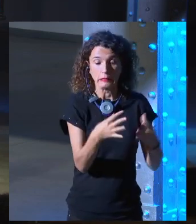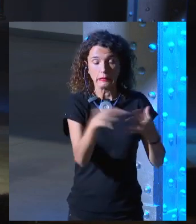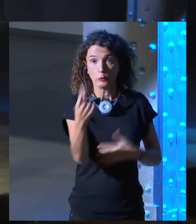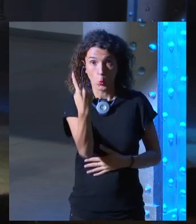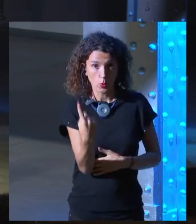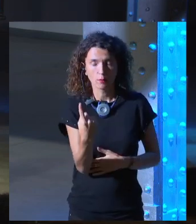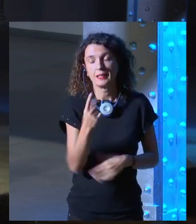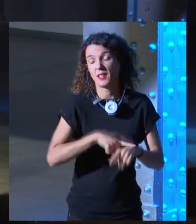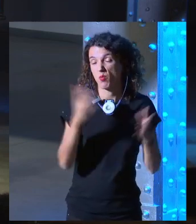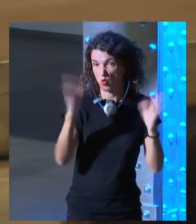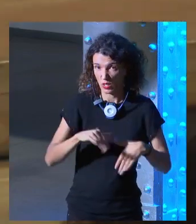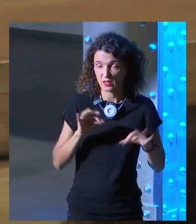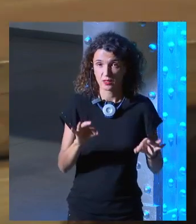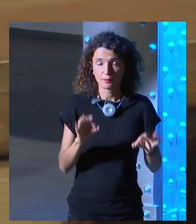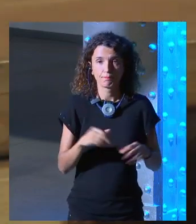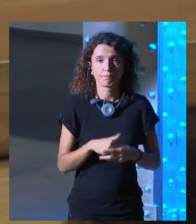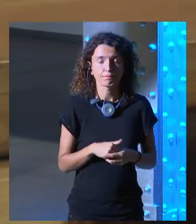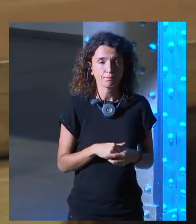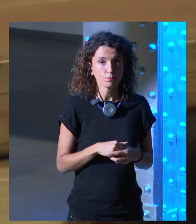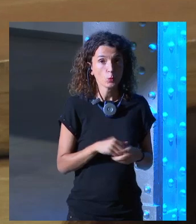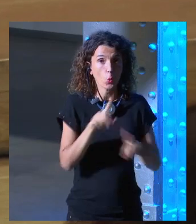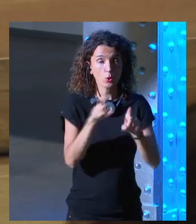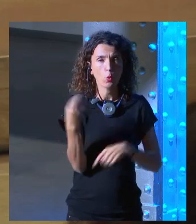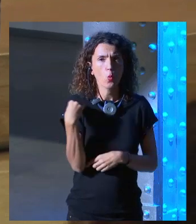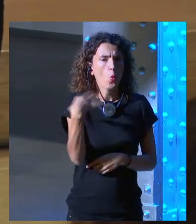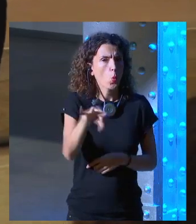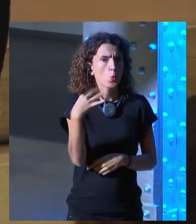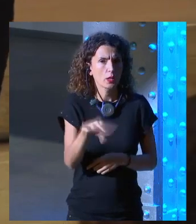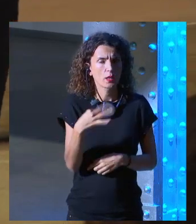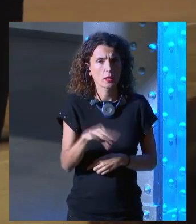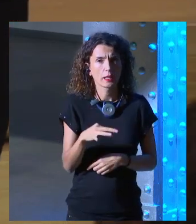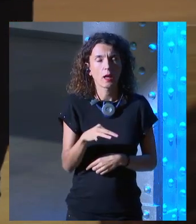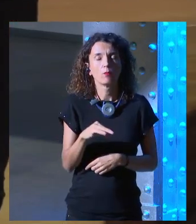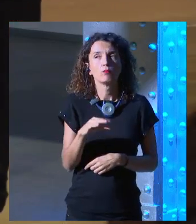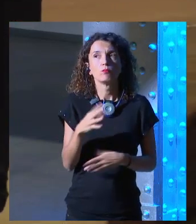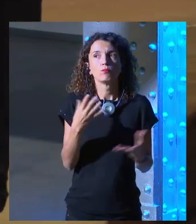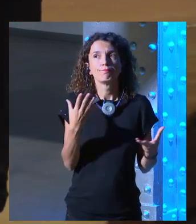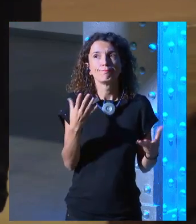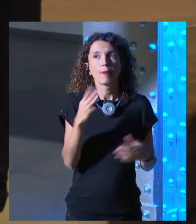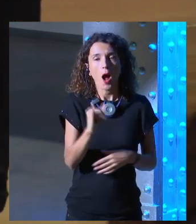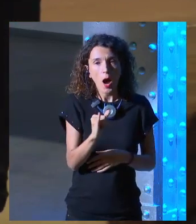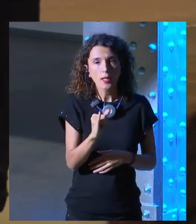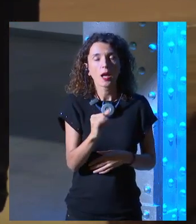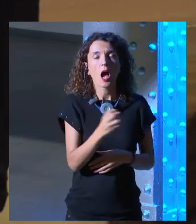time. Thank you. But my only question is because there are some of your